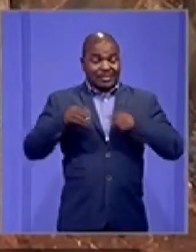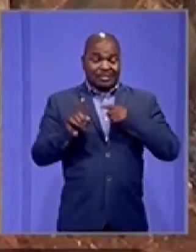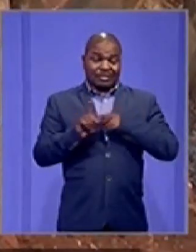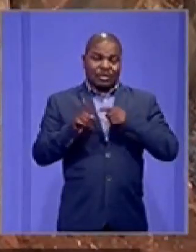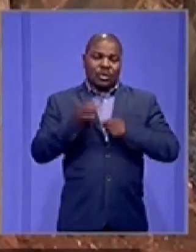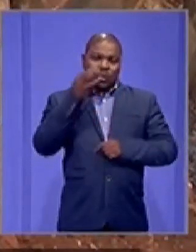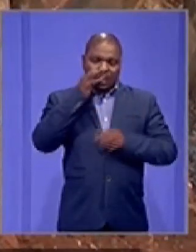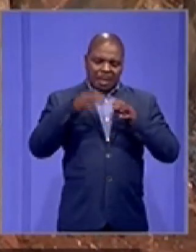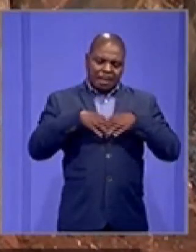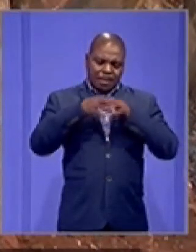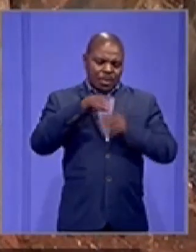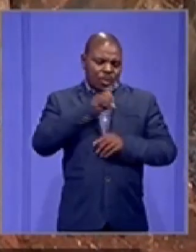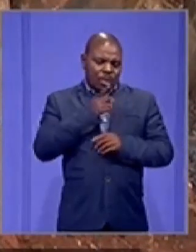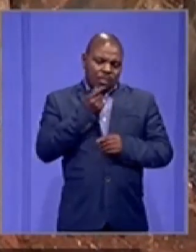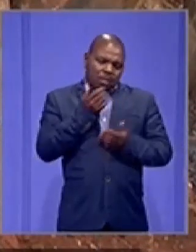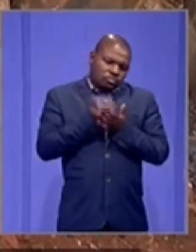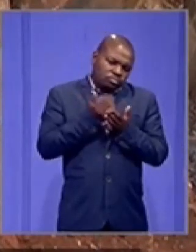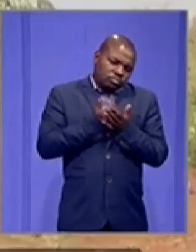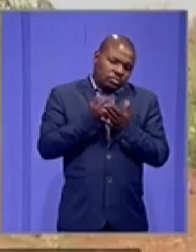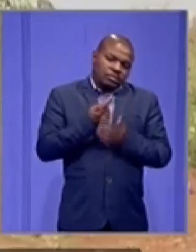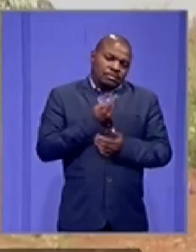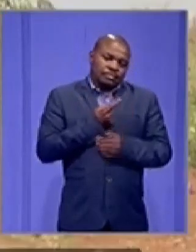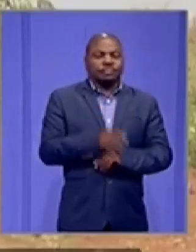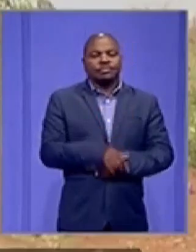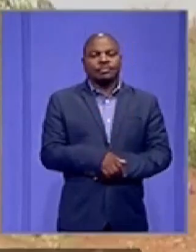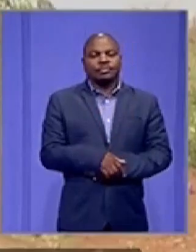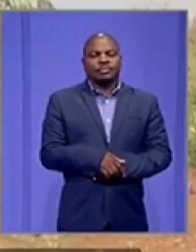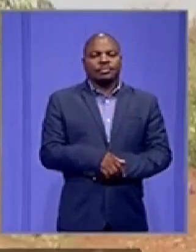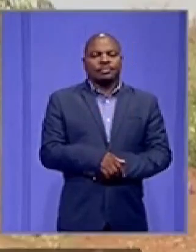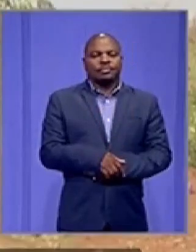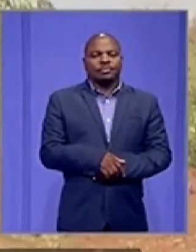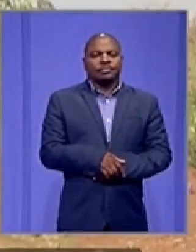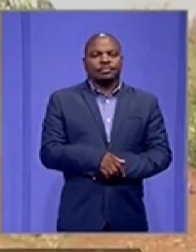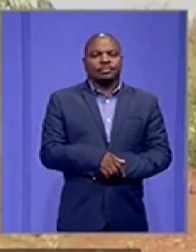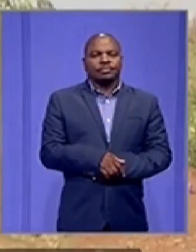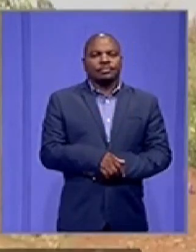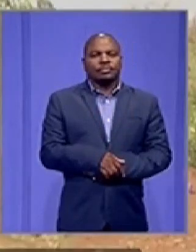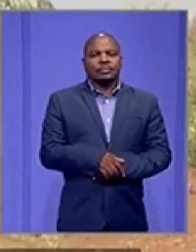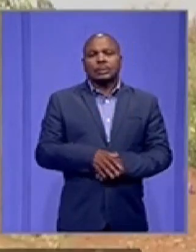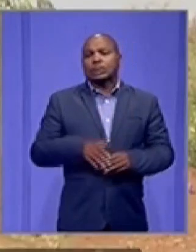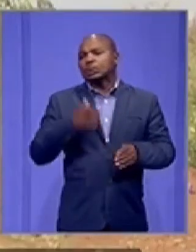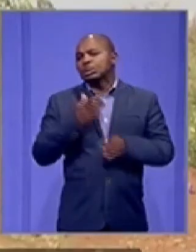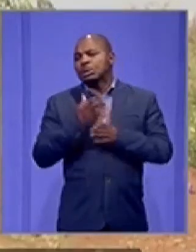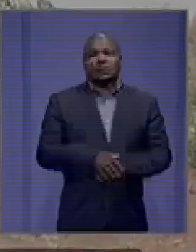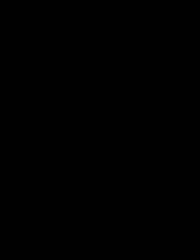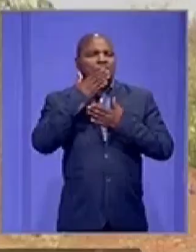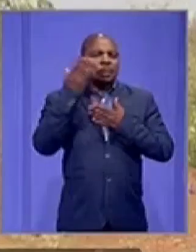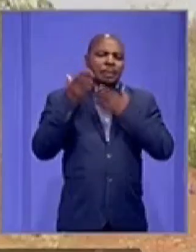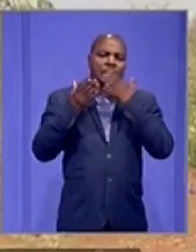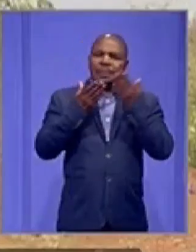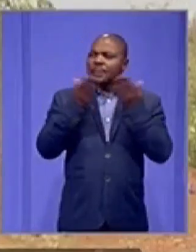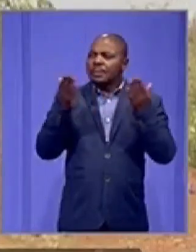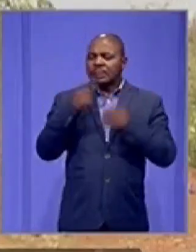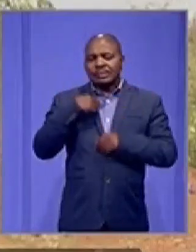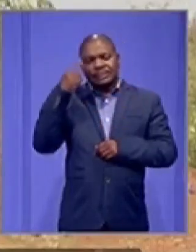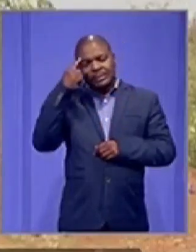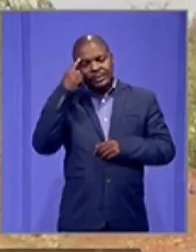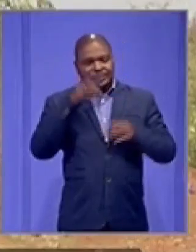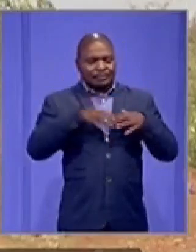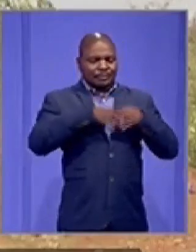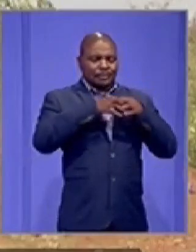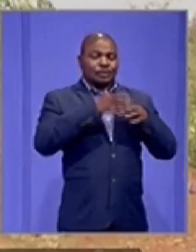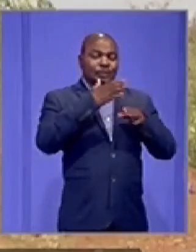re o ihlamile go kgona go tsentšha letseno ka gae. There was no jobs where by the time we came in there was